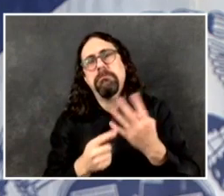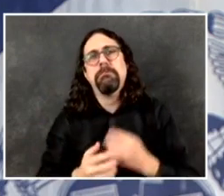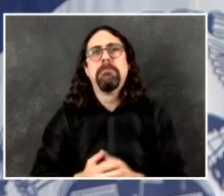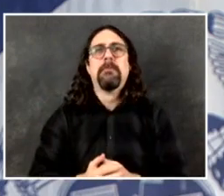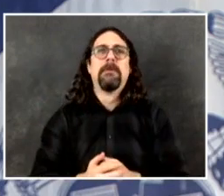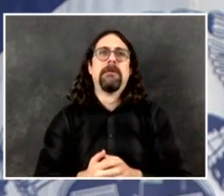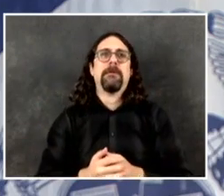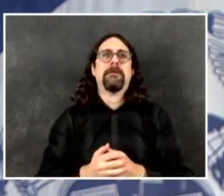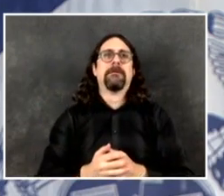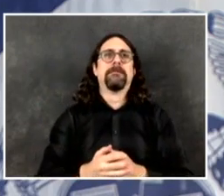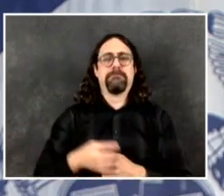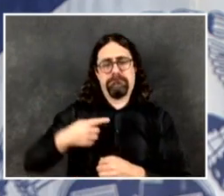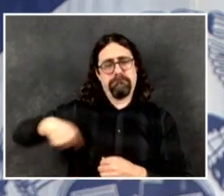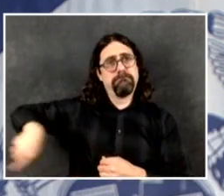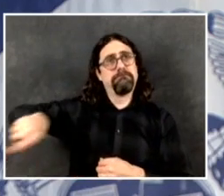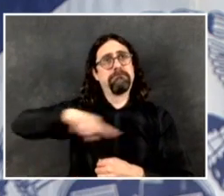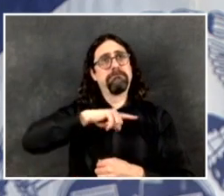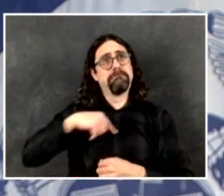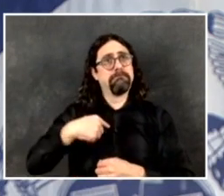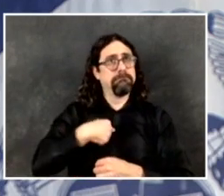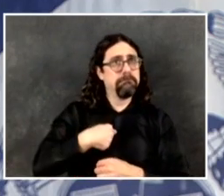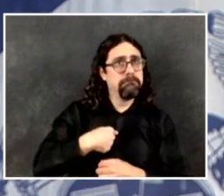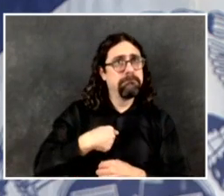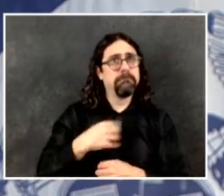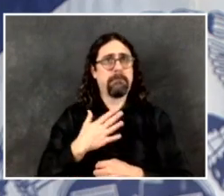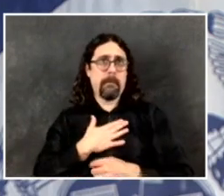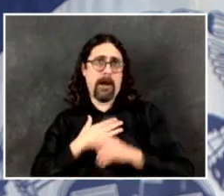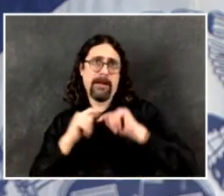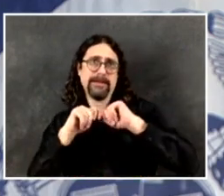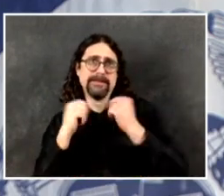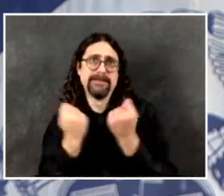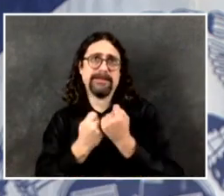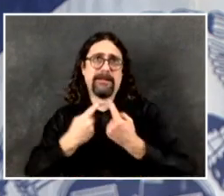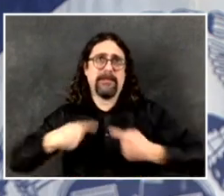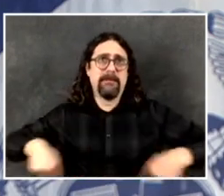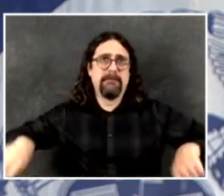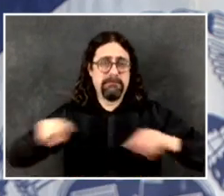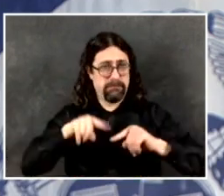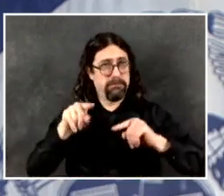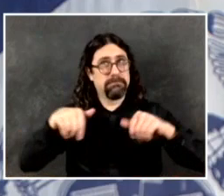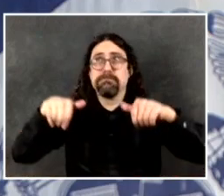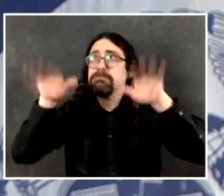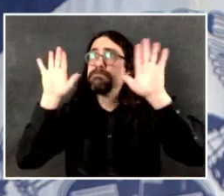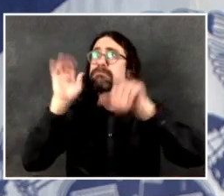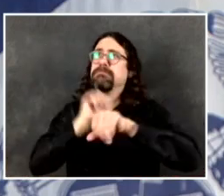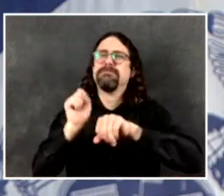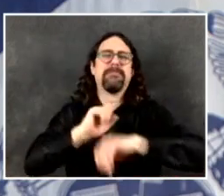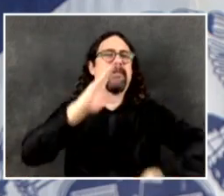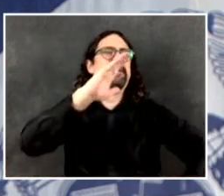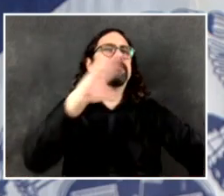finish line over these next 20 months to do the most we can to put this city on the strongest possible footing for the future.